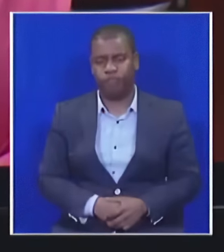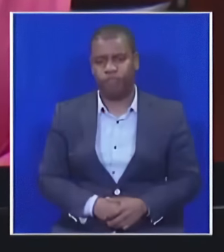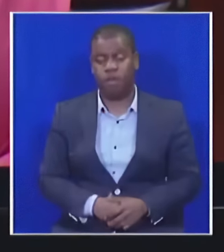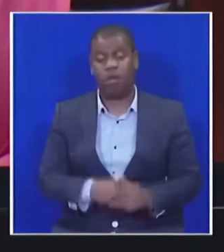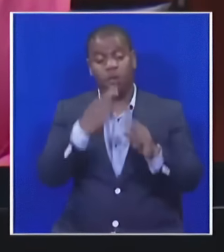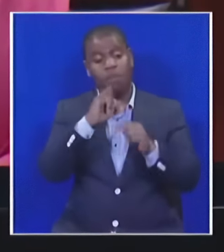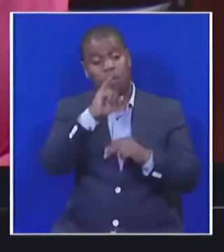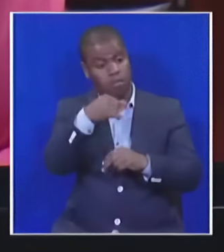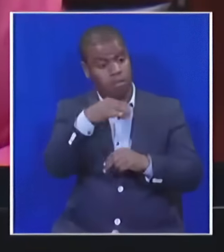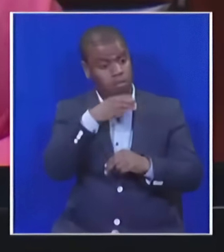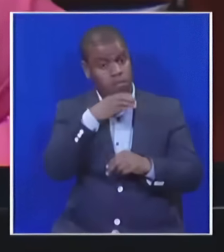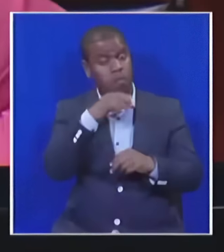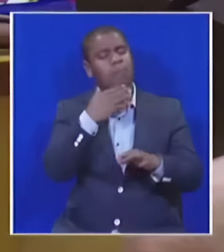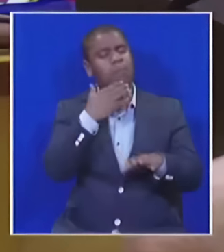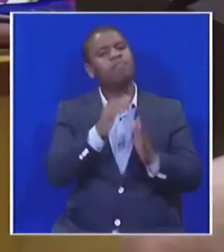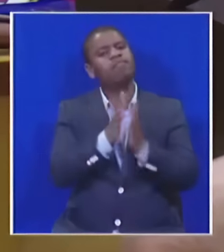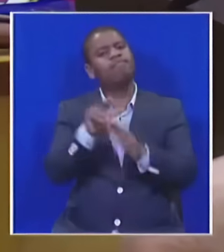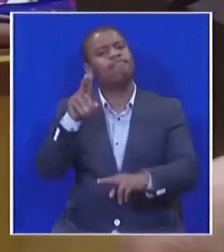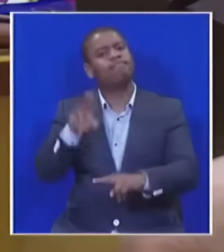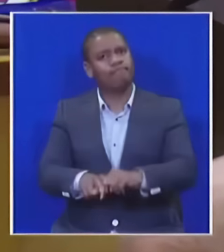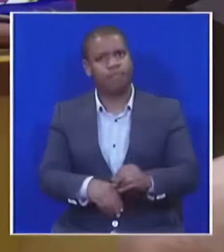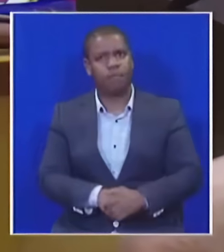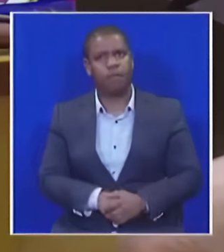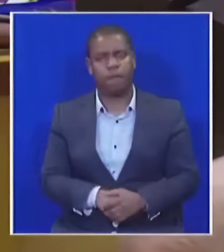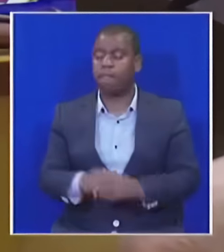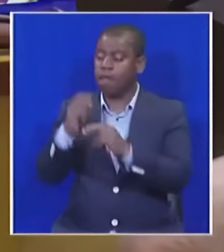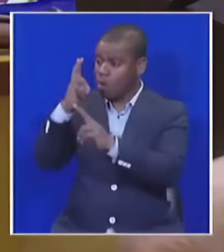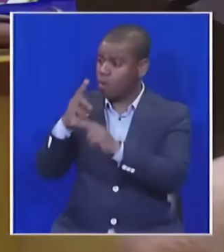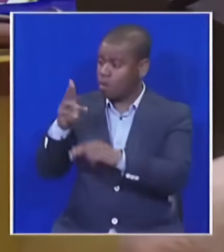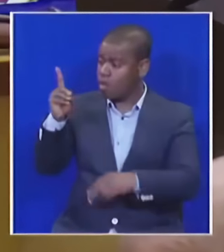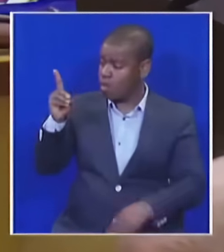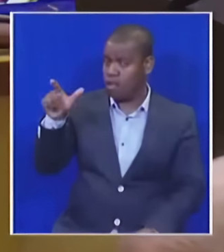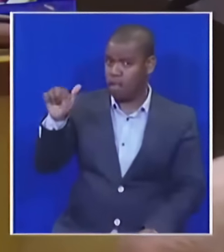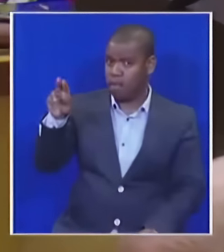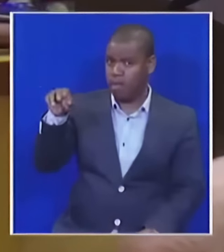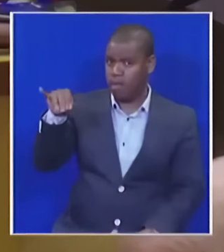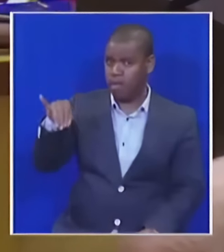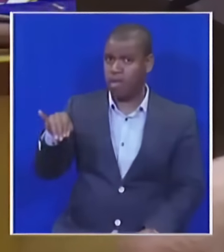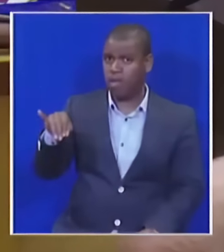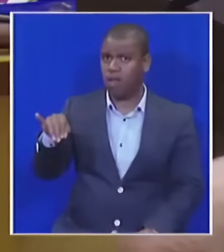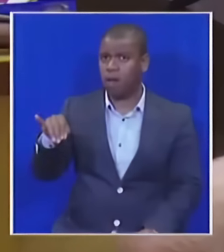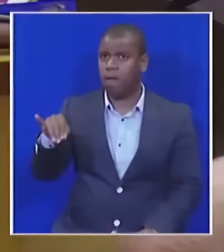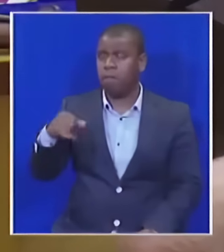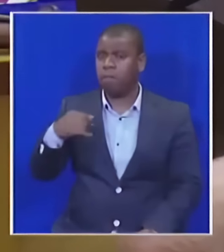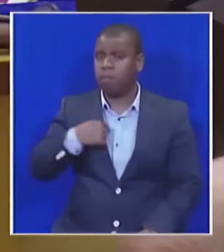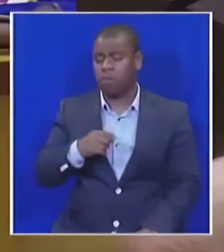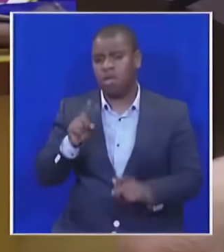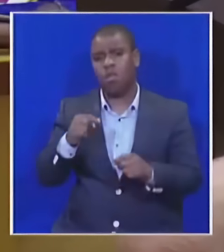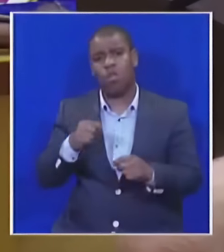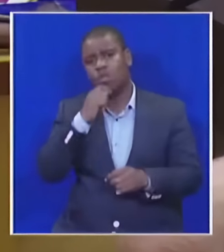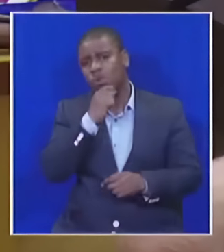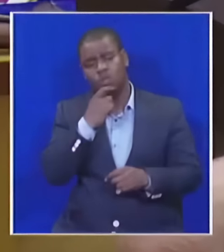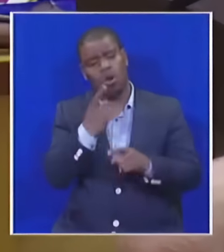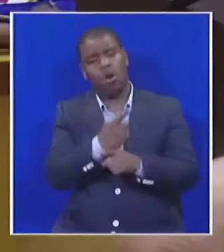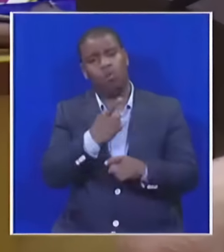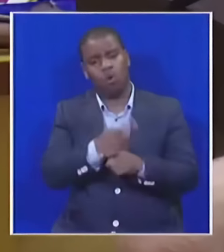could you please take your seat? Chairperson, Honorable Zamini, yes. it's of no use for the chairperson to keep on